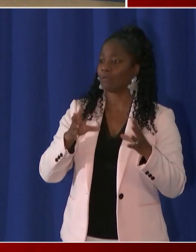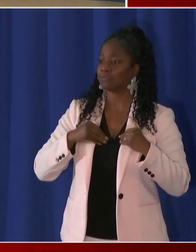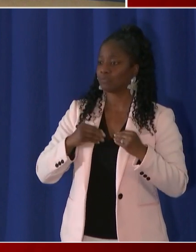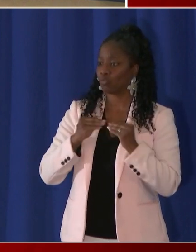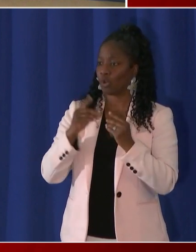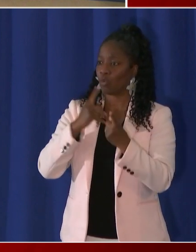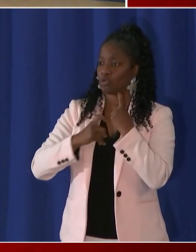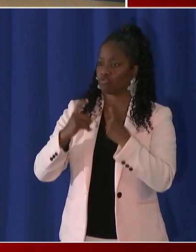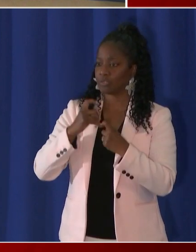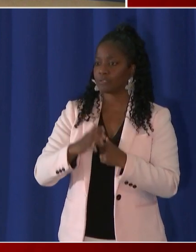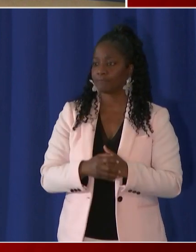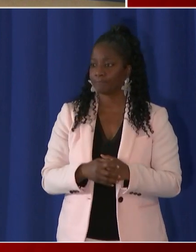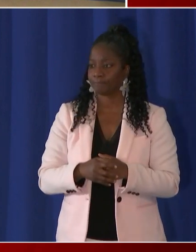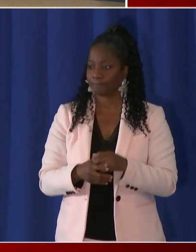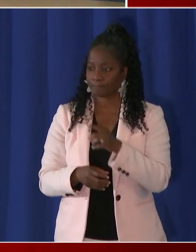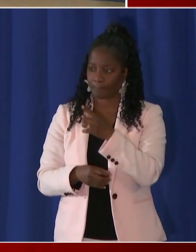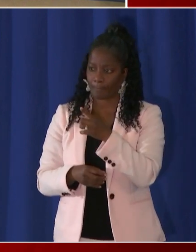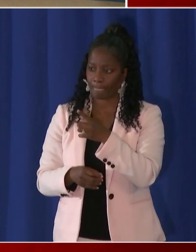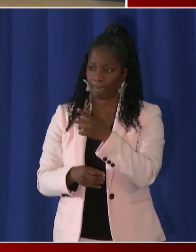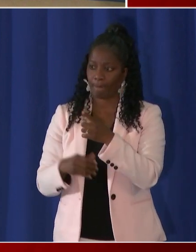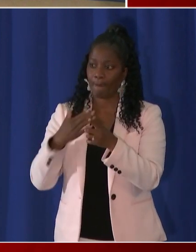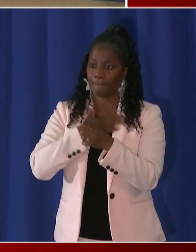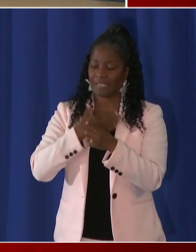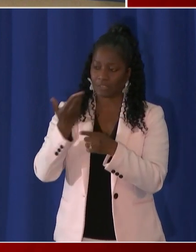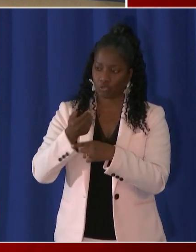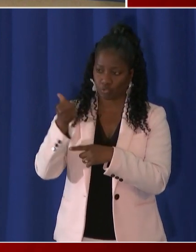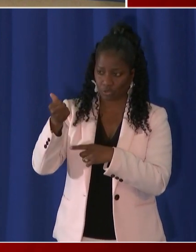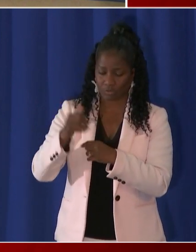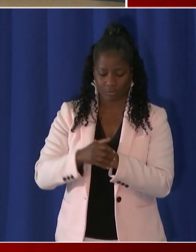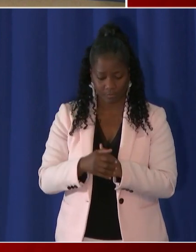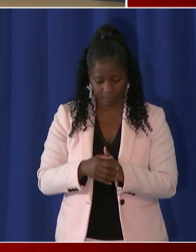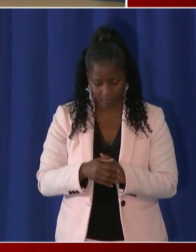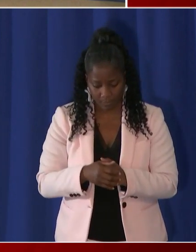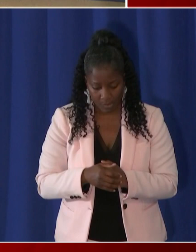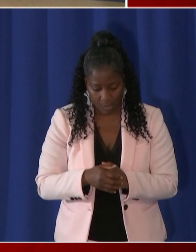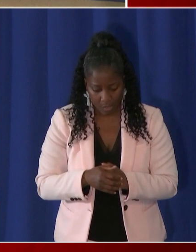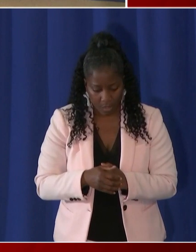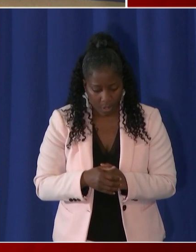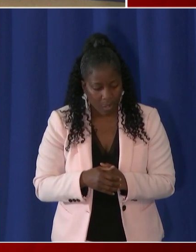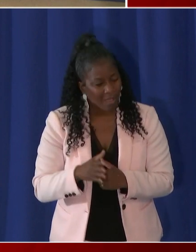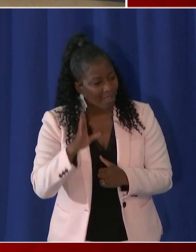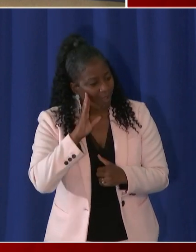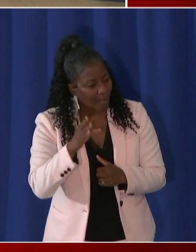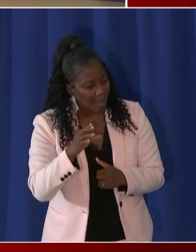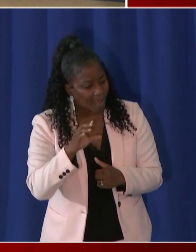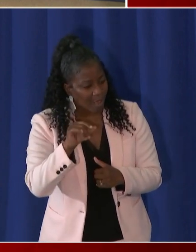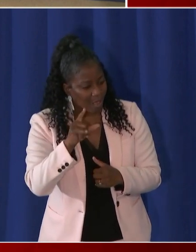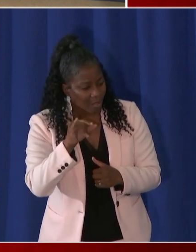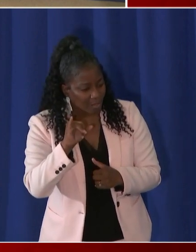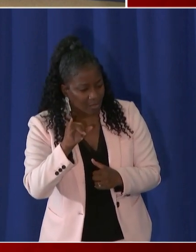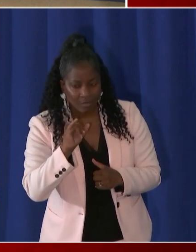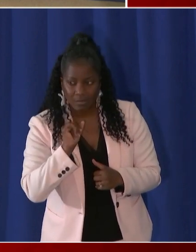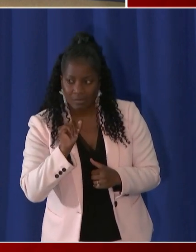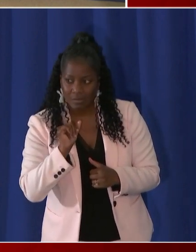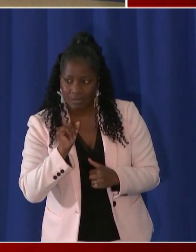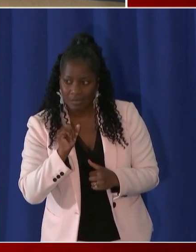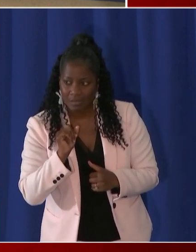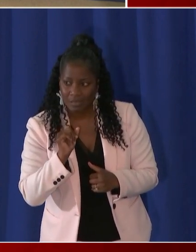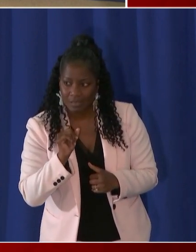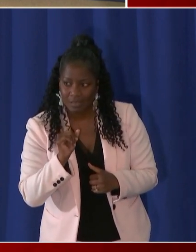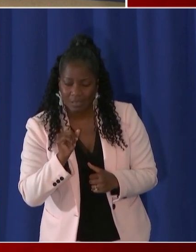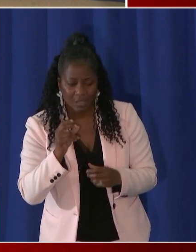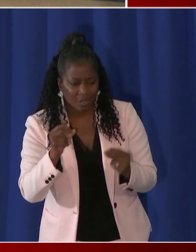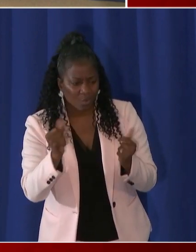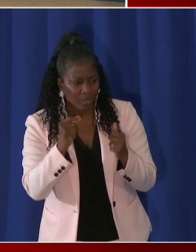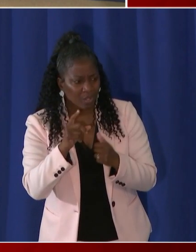questions. Any questions? Yes, sir. Please introduce yourself. Sir, my name is Luis Chavez. I'm with Reuters. A quick question